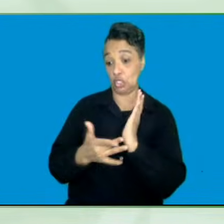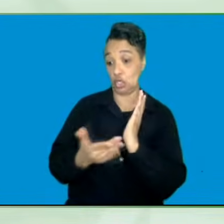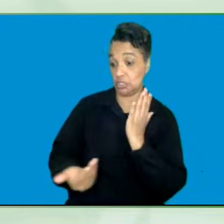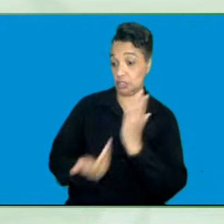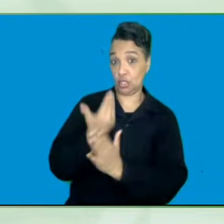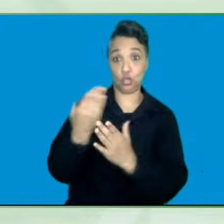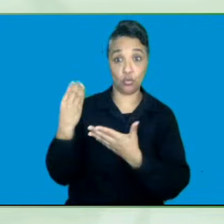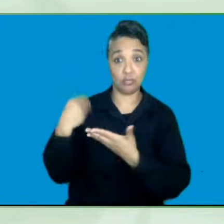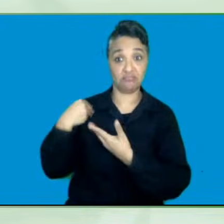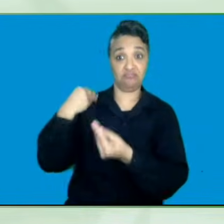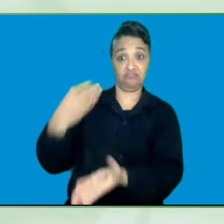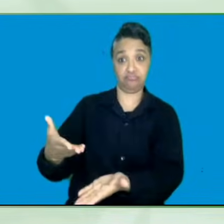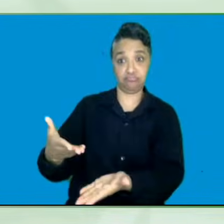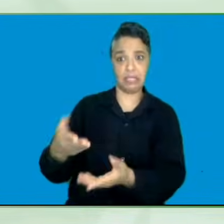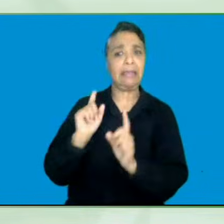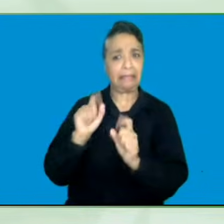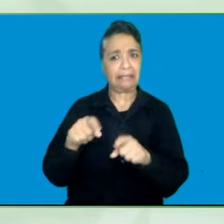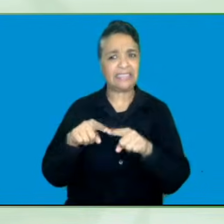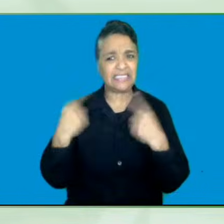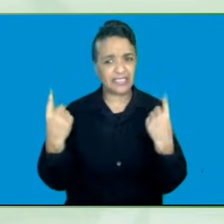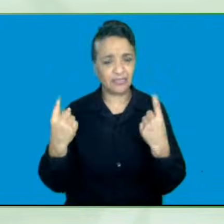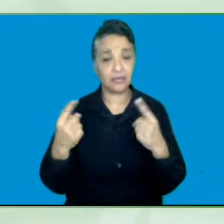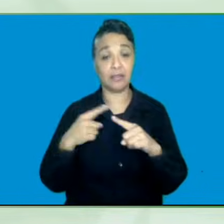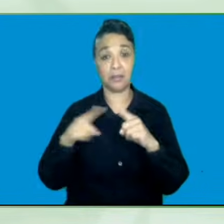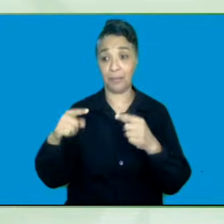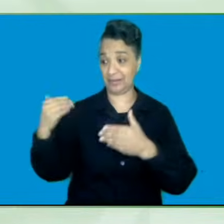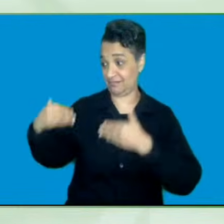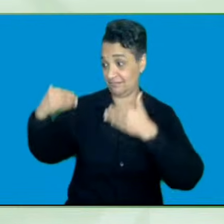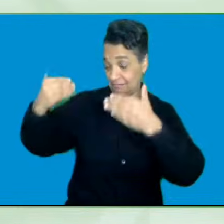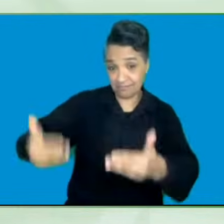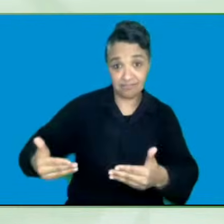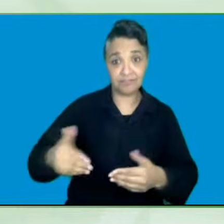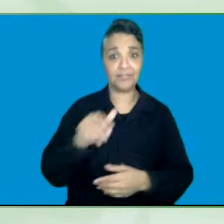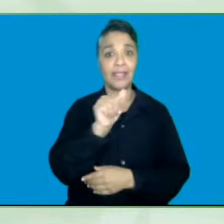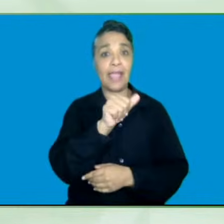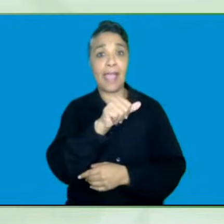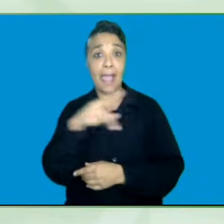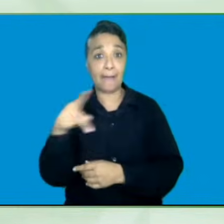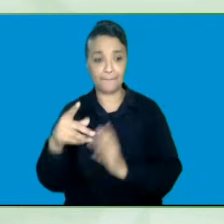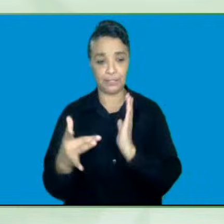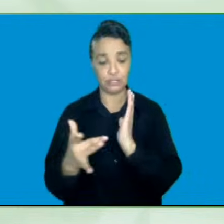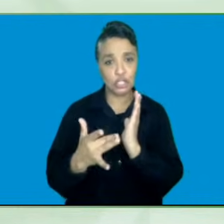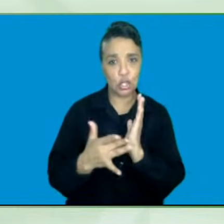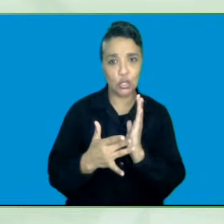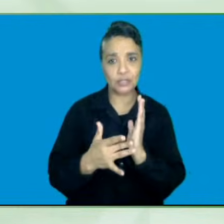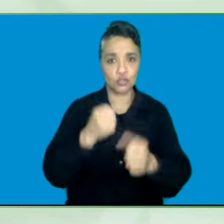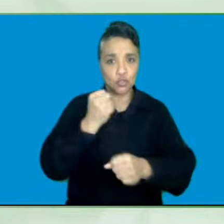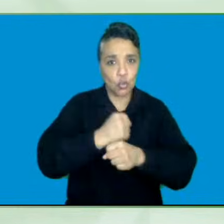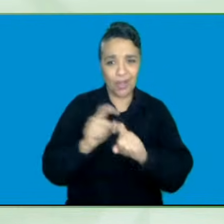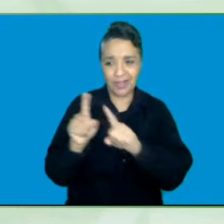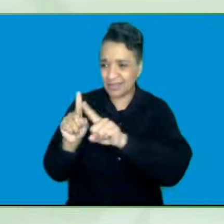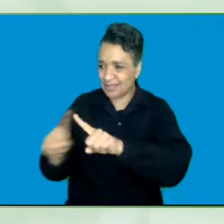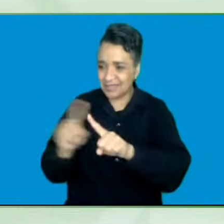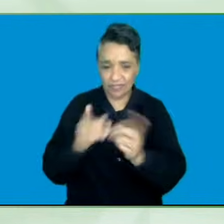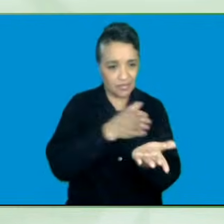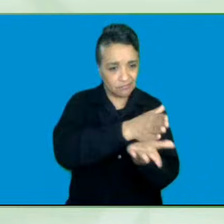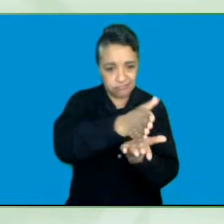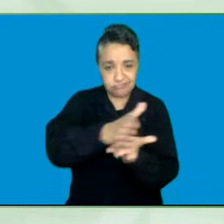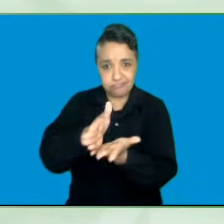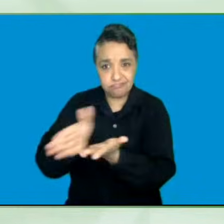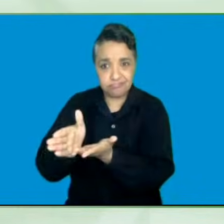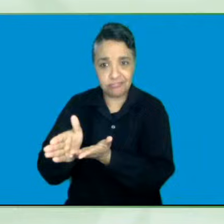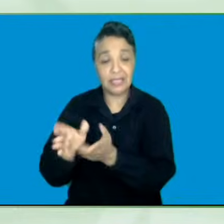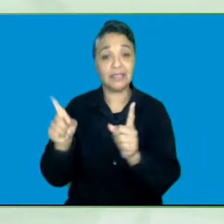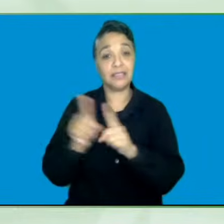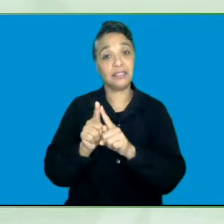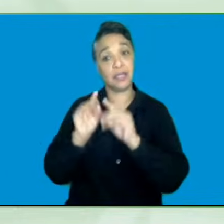workplaces. And certainly it's been slow, the application of technology in these types of work environments and in vocational education and